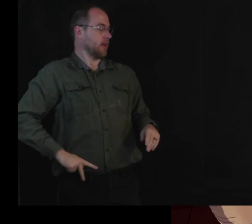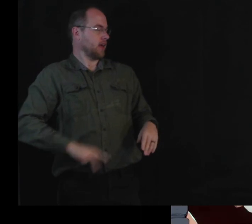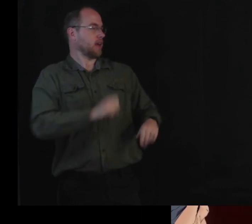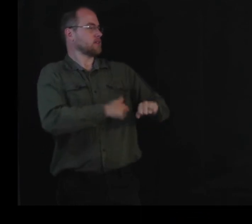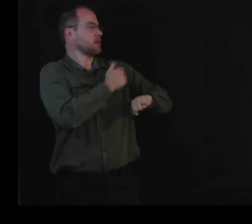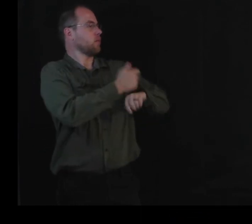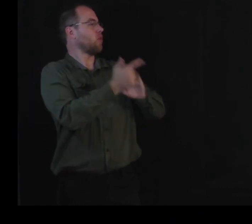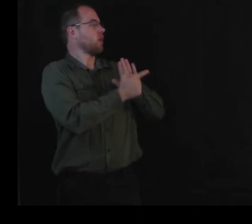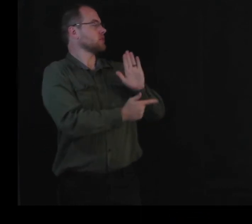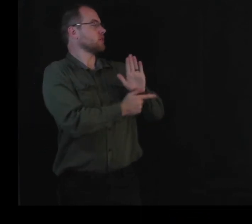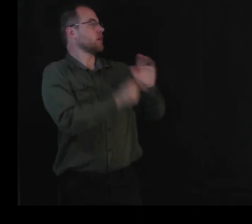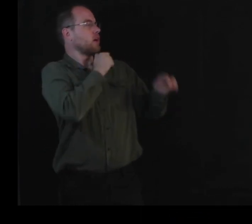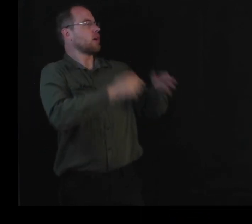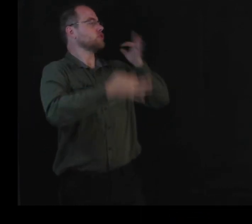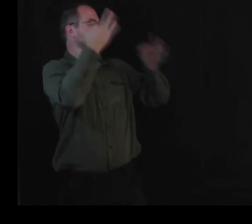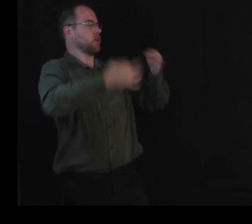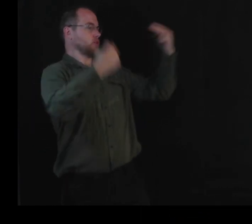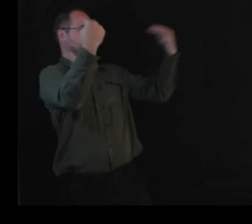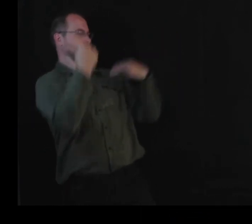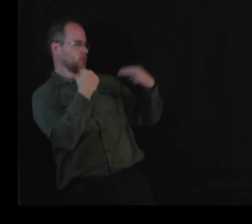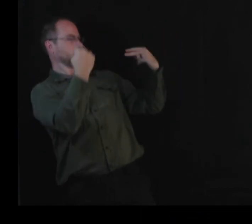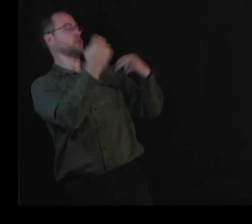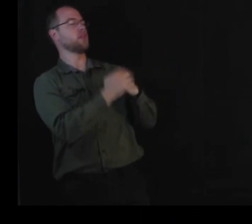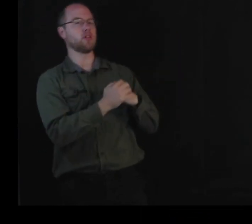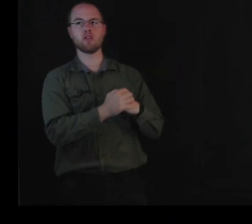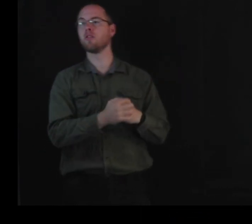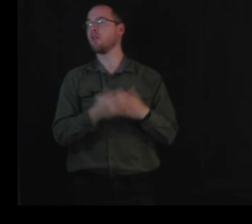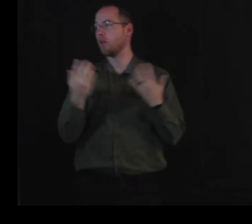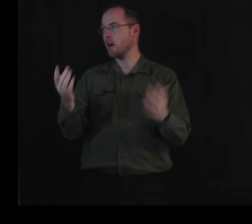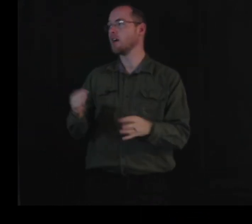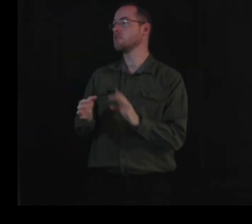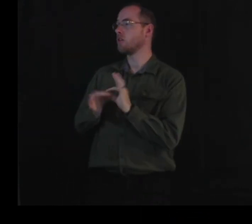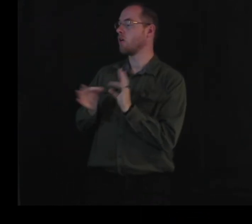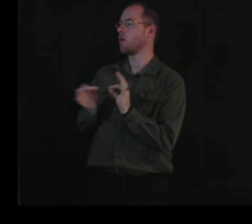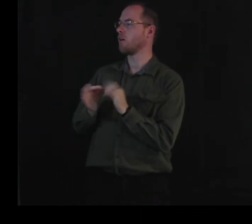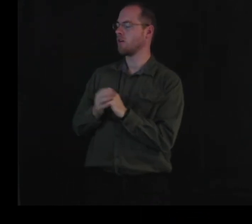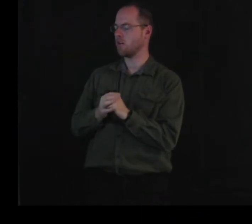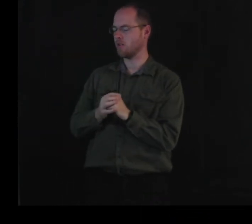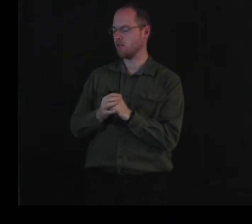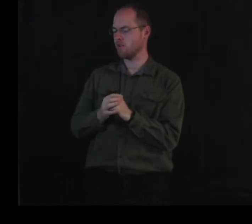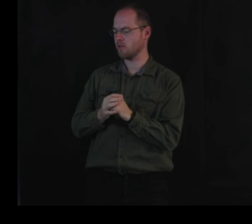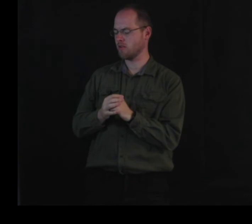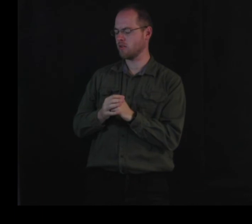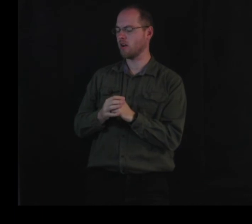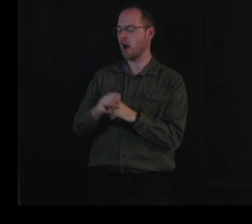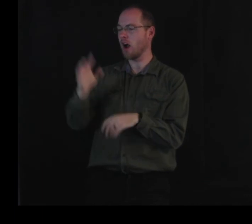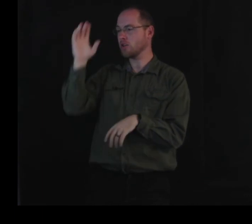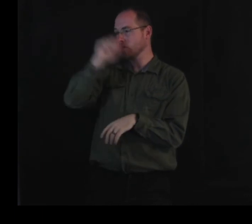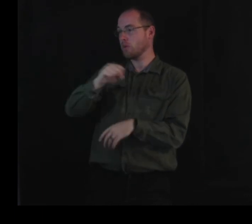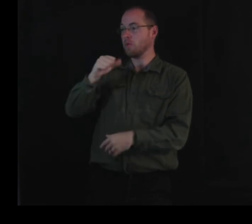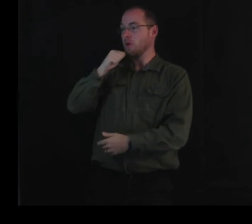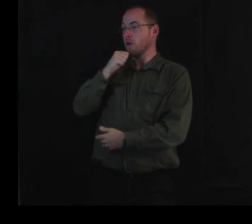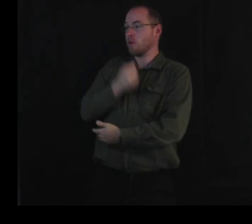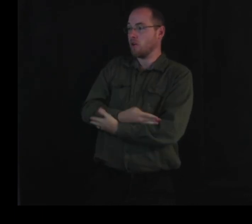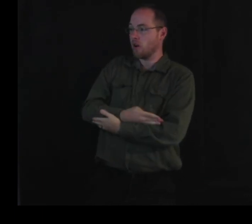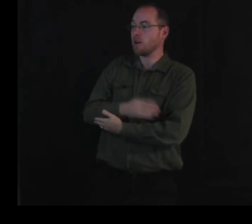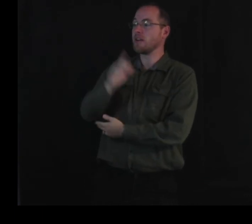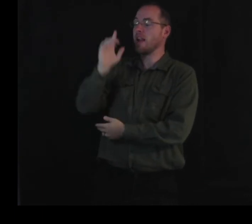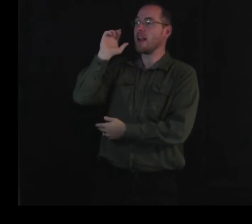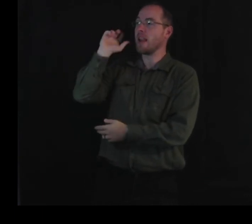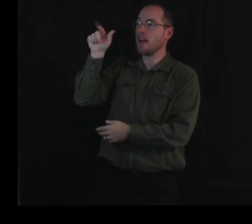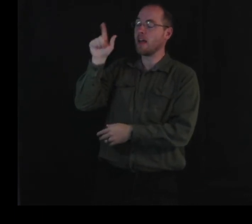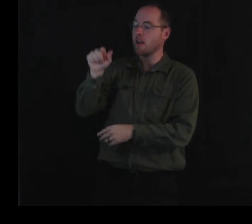way. I used the past tense. I assume, given her later meeting with Mr. Wick, that this